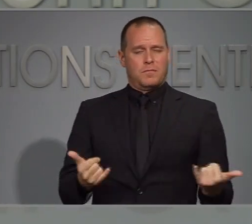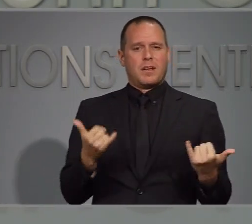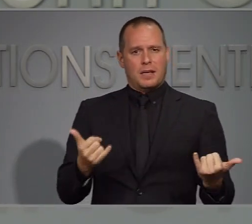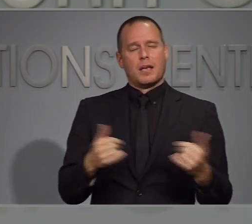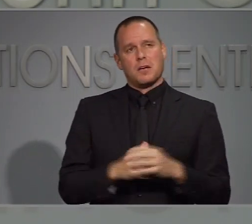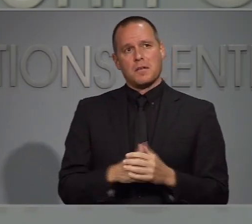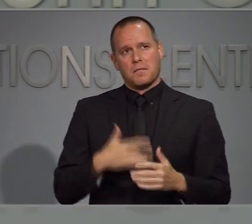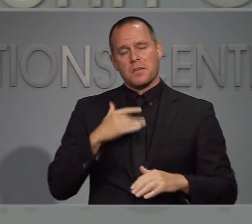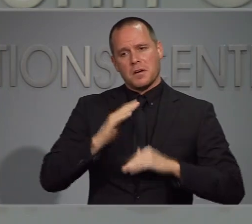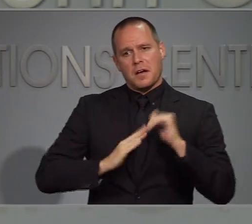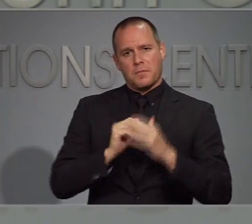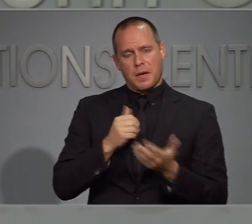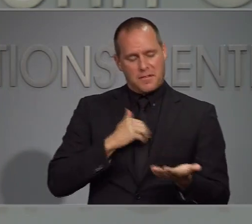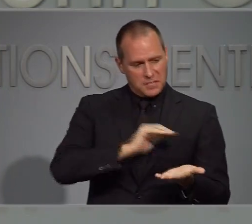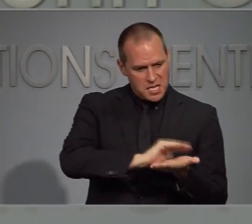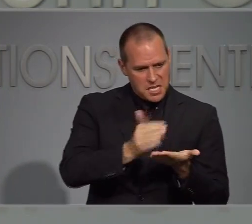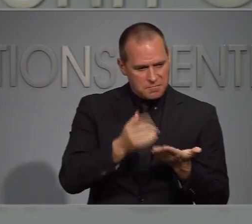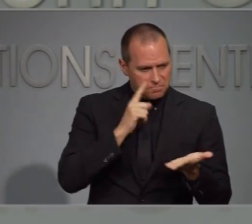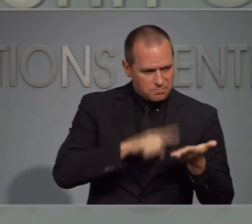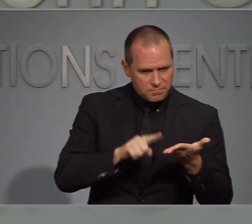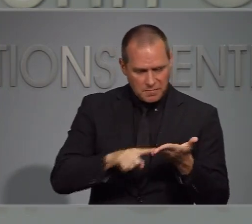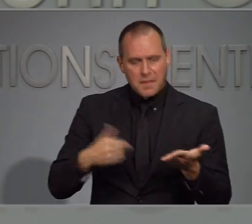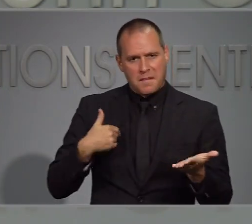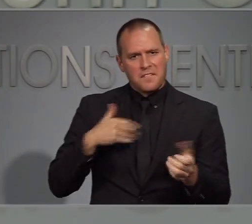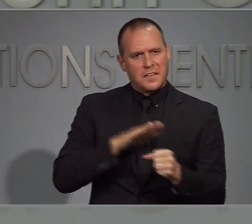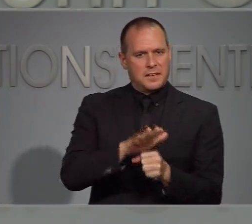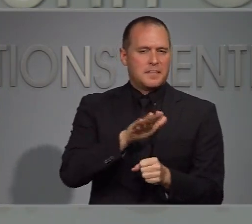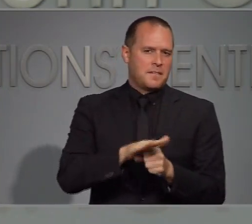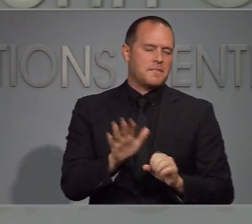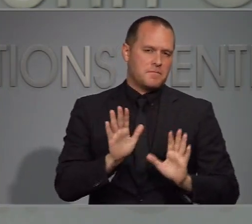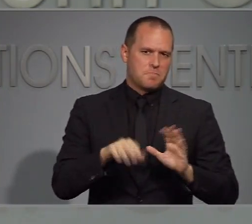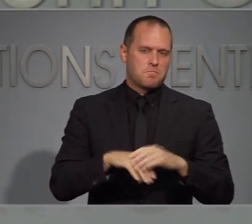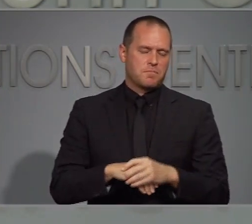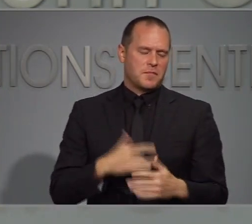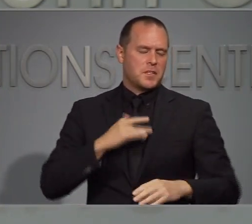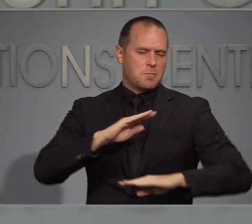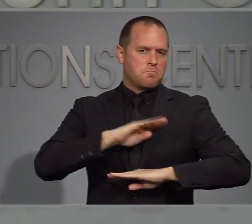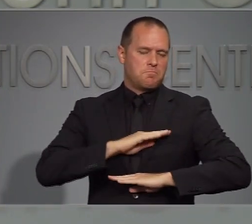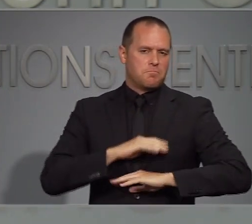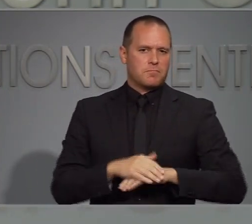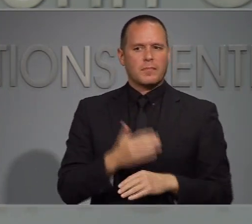pretty comfortable with the resources that we have. Thank you, sir.